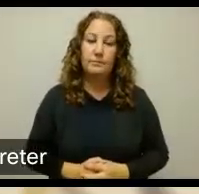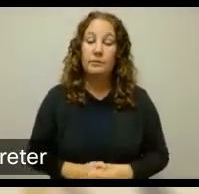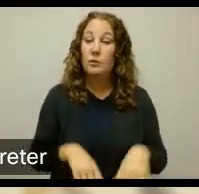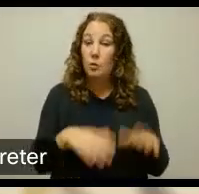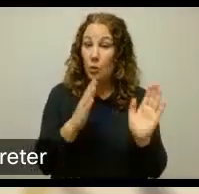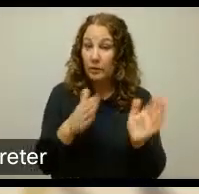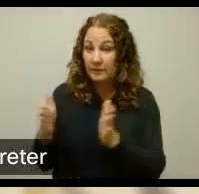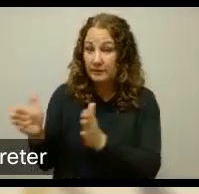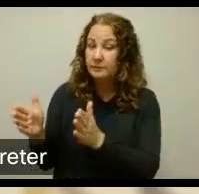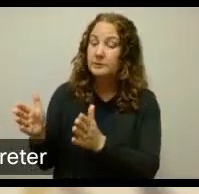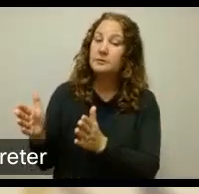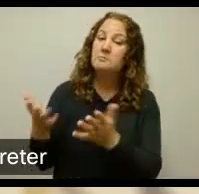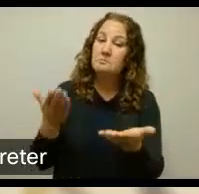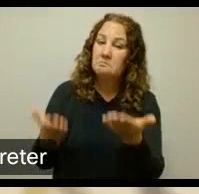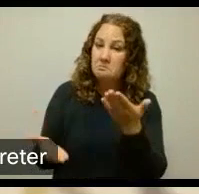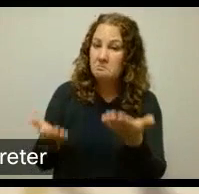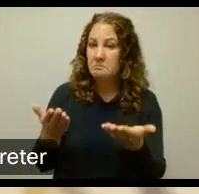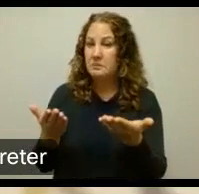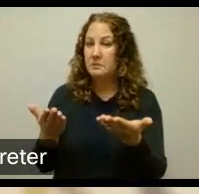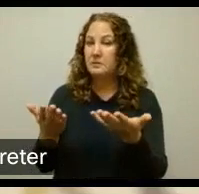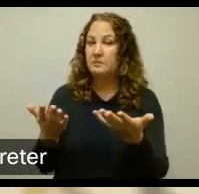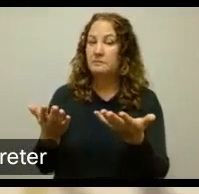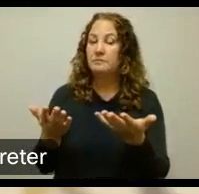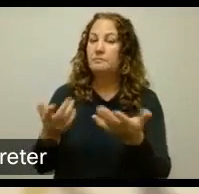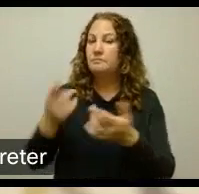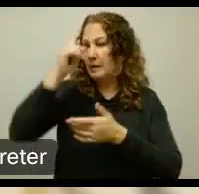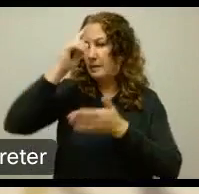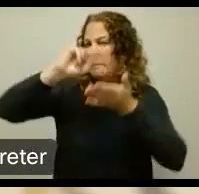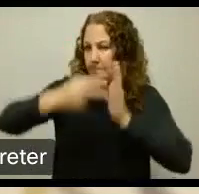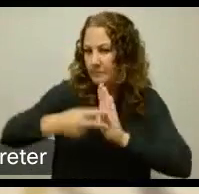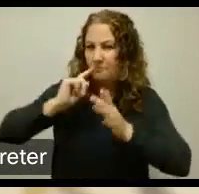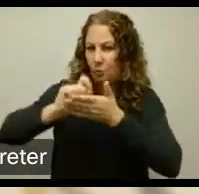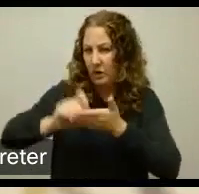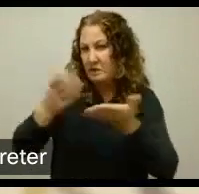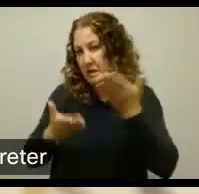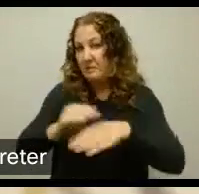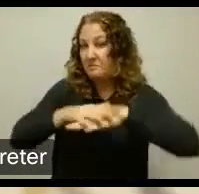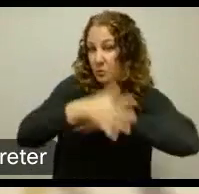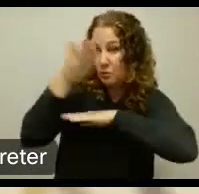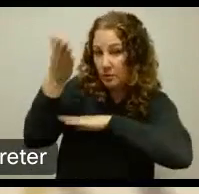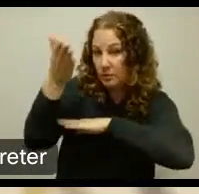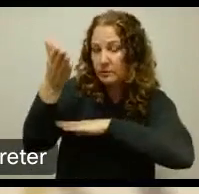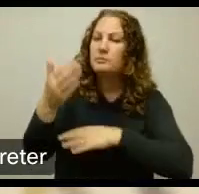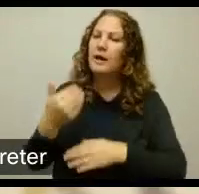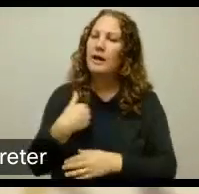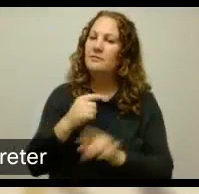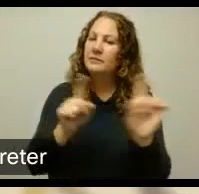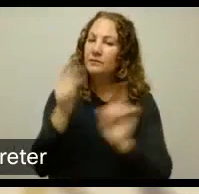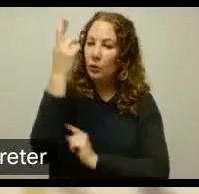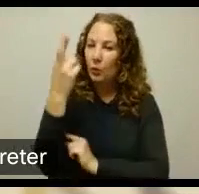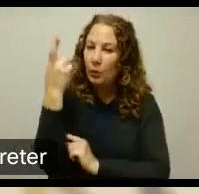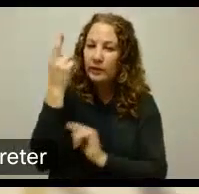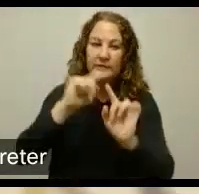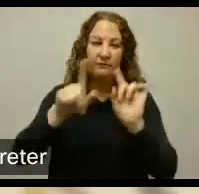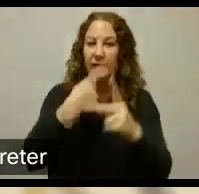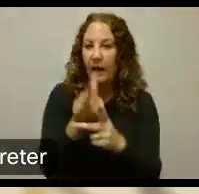Organization might be affected by your purpose for writing. So there's different reasons or different types of writing